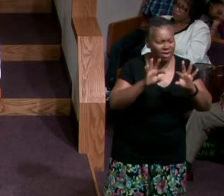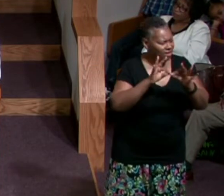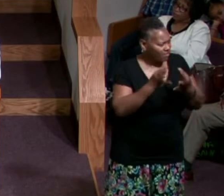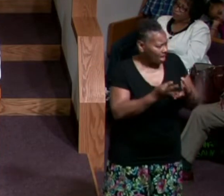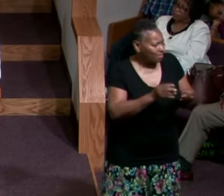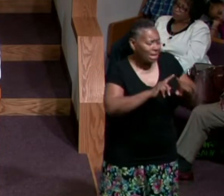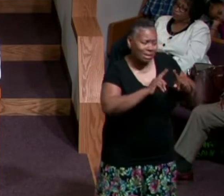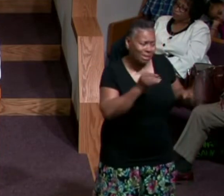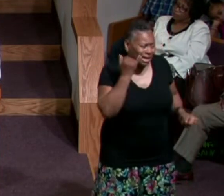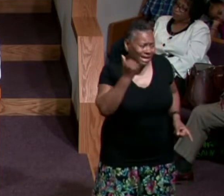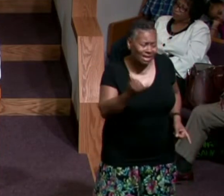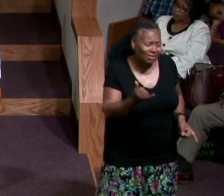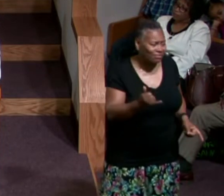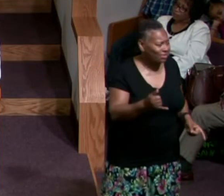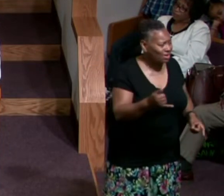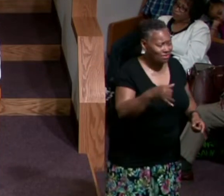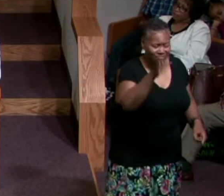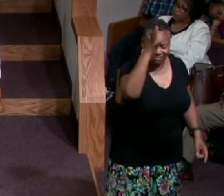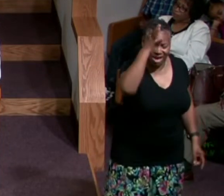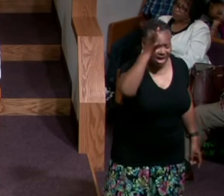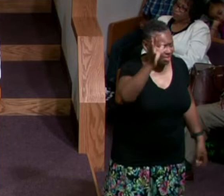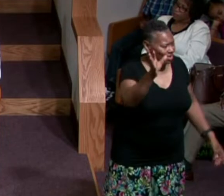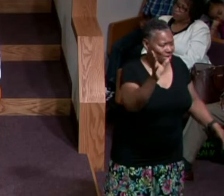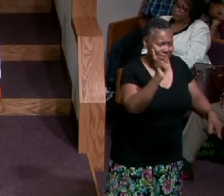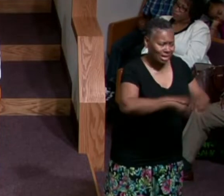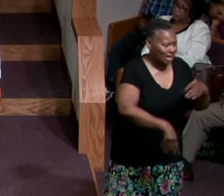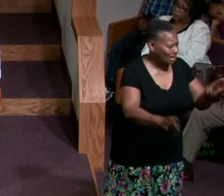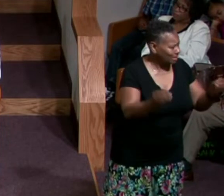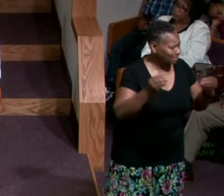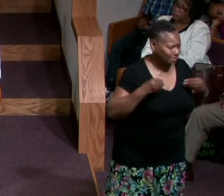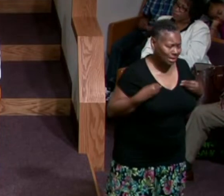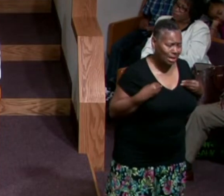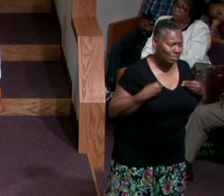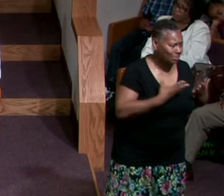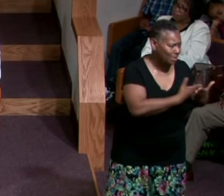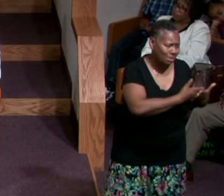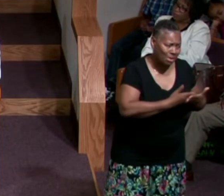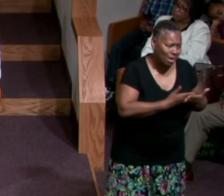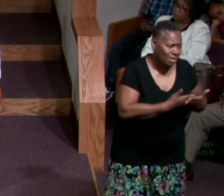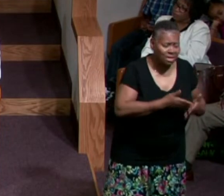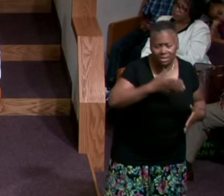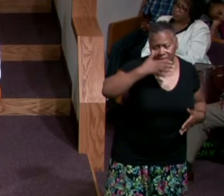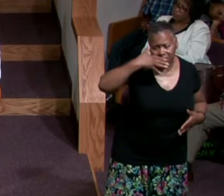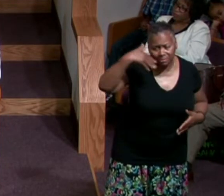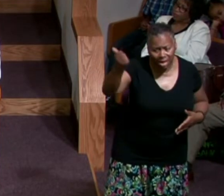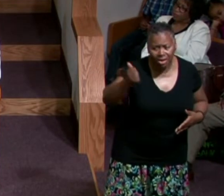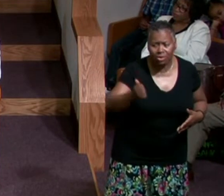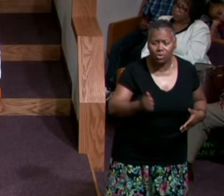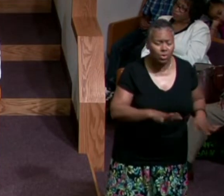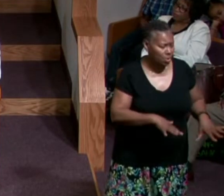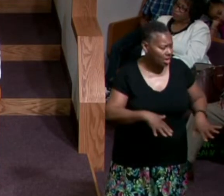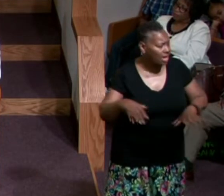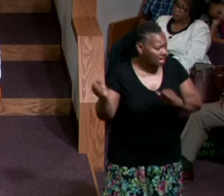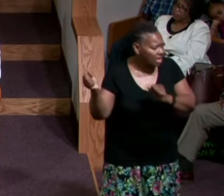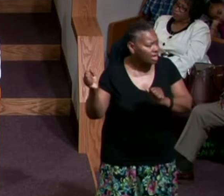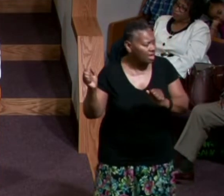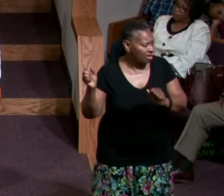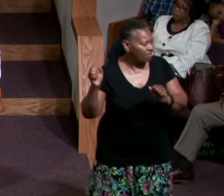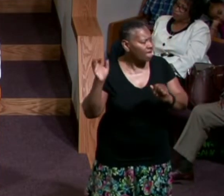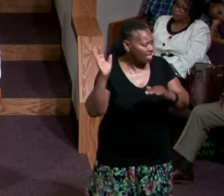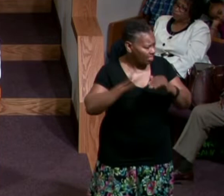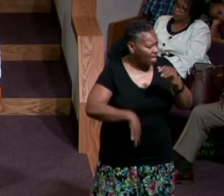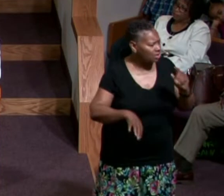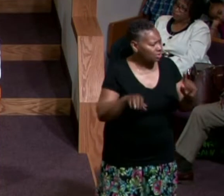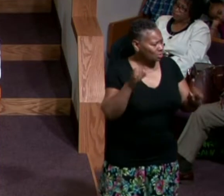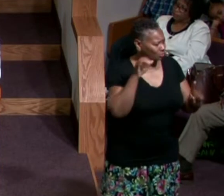father is unable to love the child and accept the child, then it's truly best to leave the situation instead of mistreating or abusing the